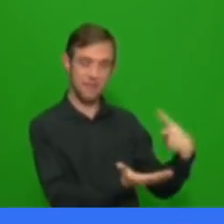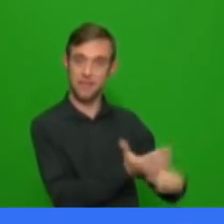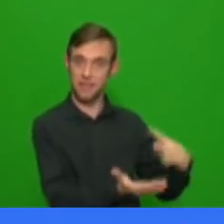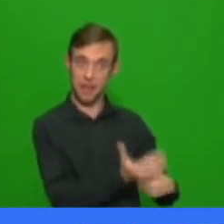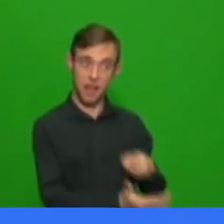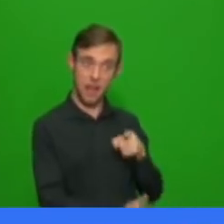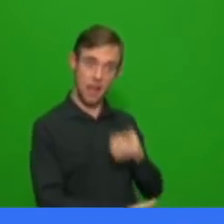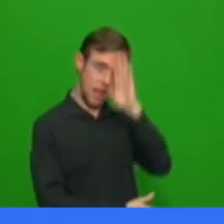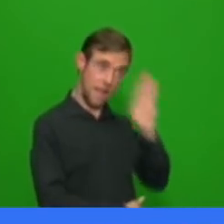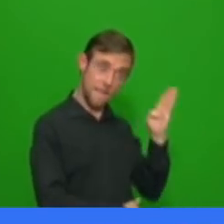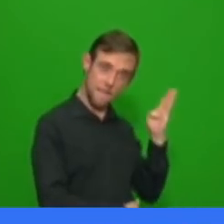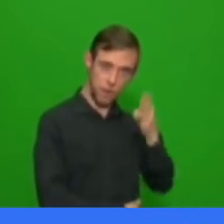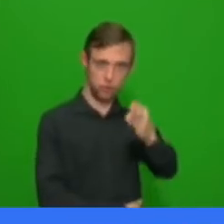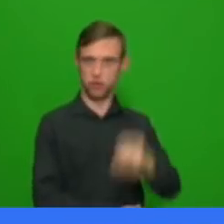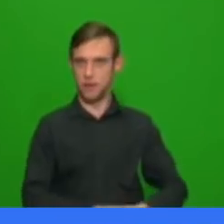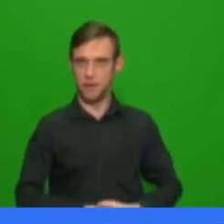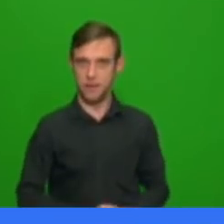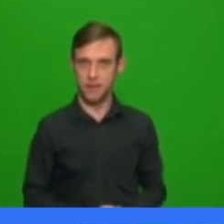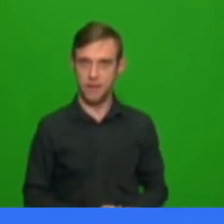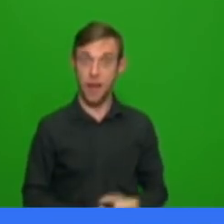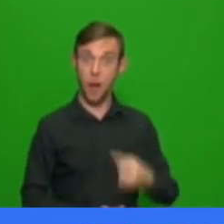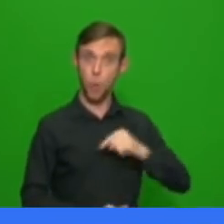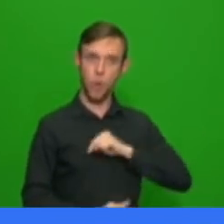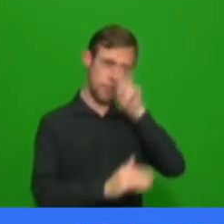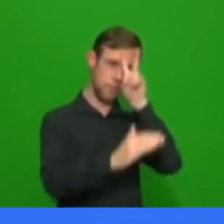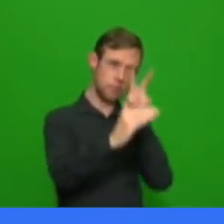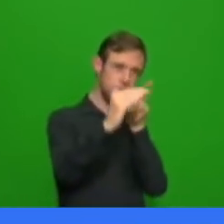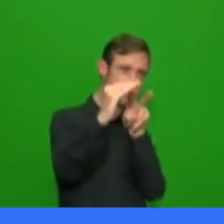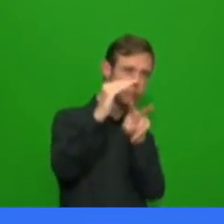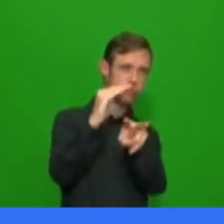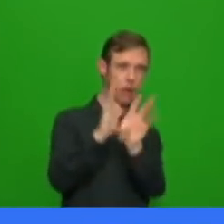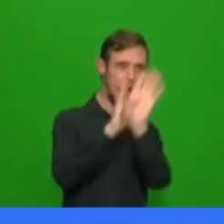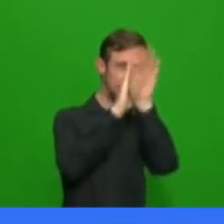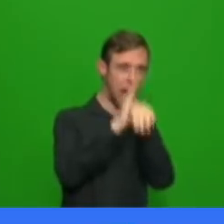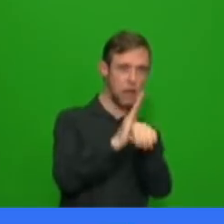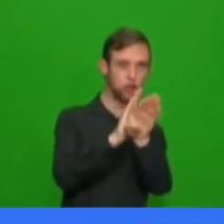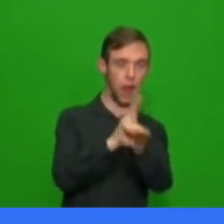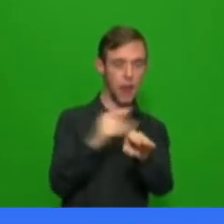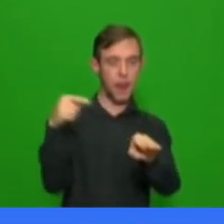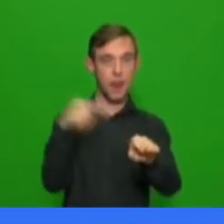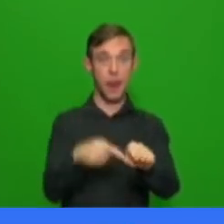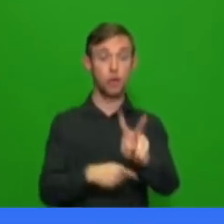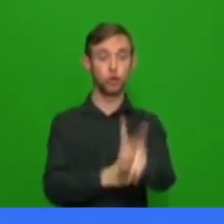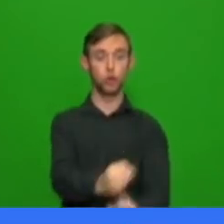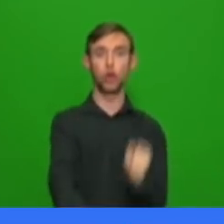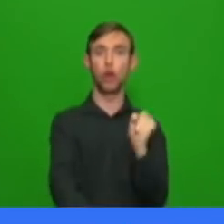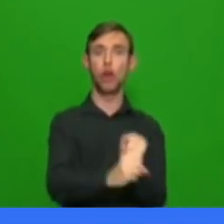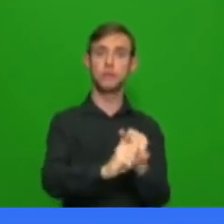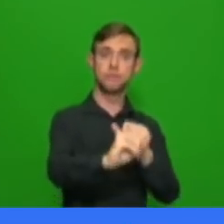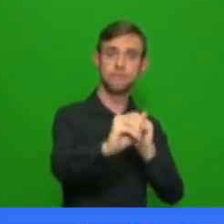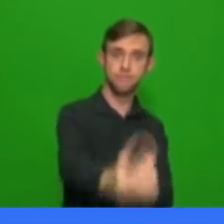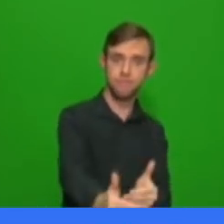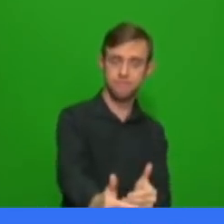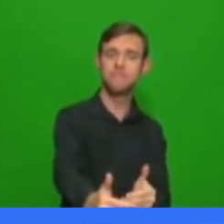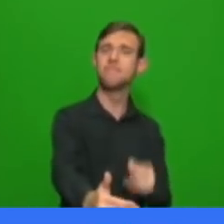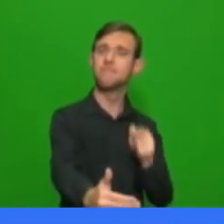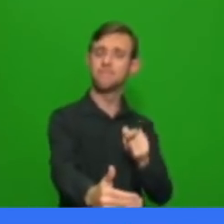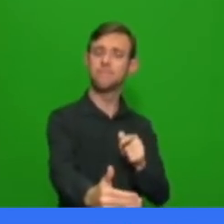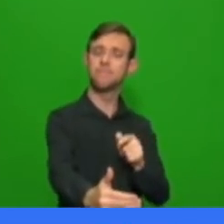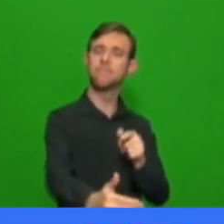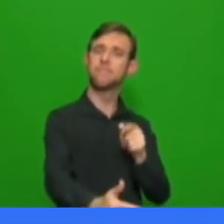our projections for inflation over the next 2 years,